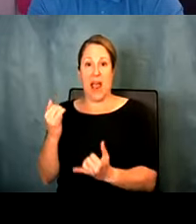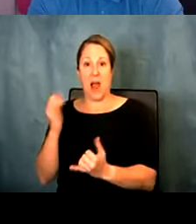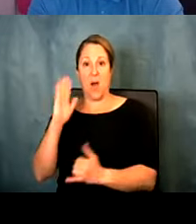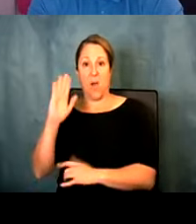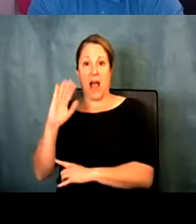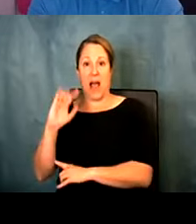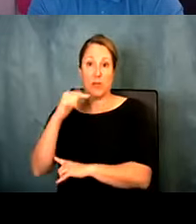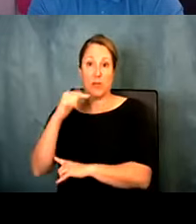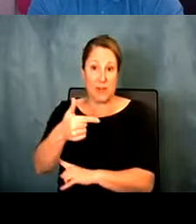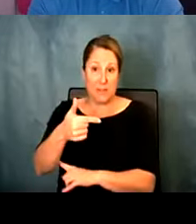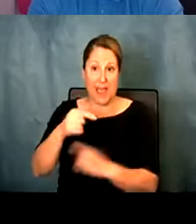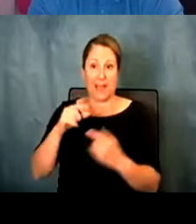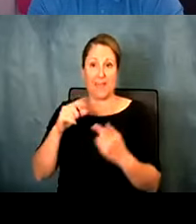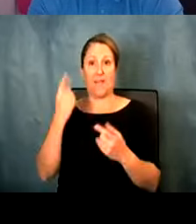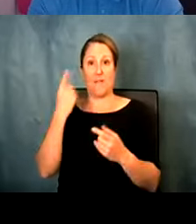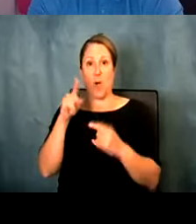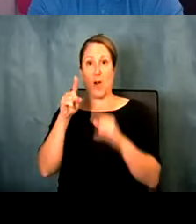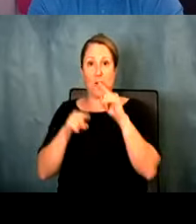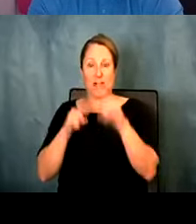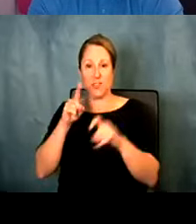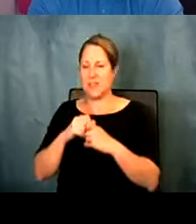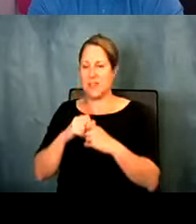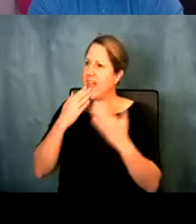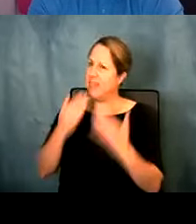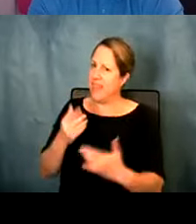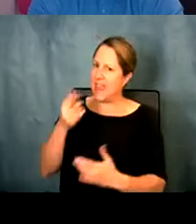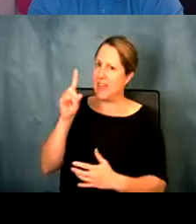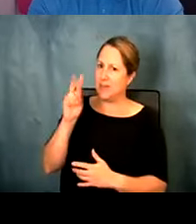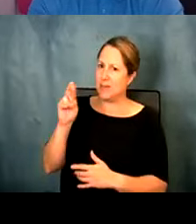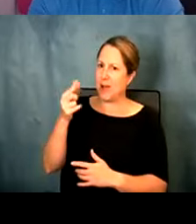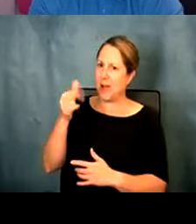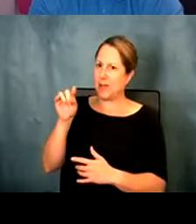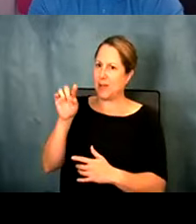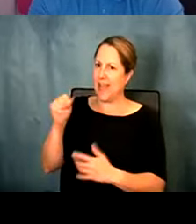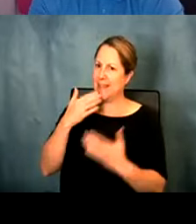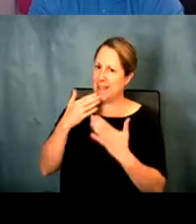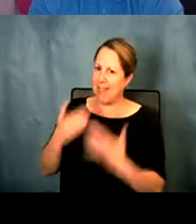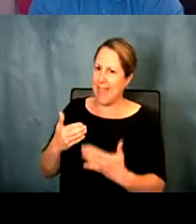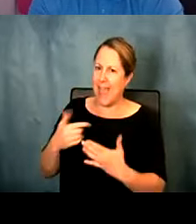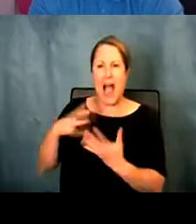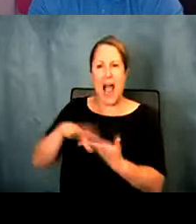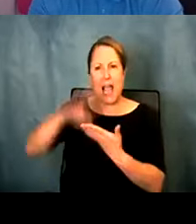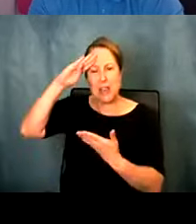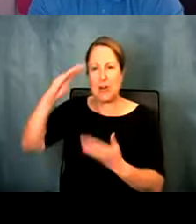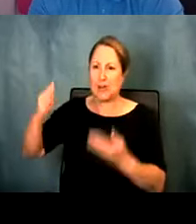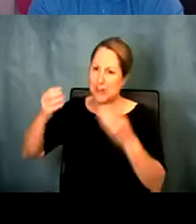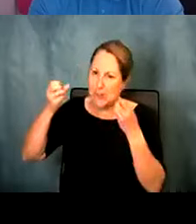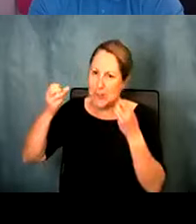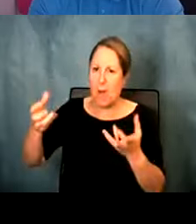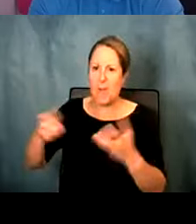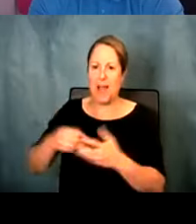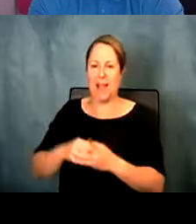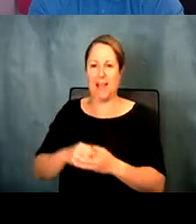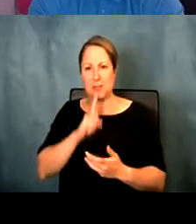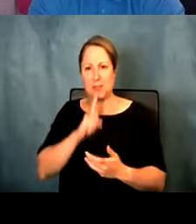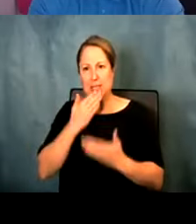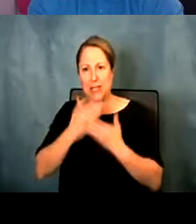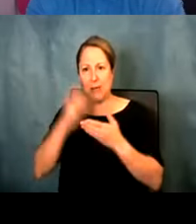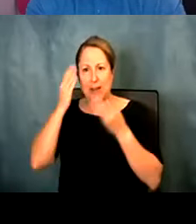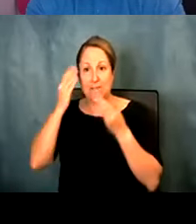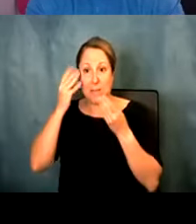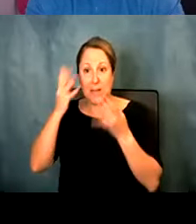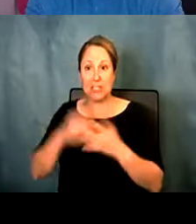Thank you again, Dr. Gaze. I have to say that was mind-blowing. I learned so much from these and great information. So I